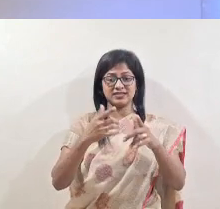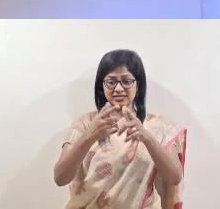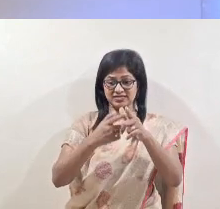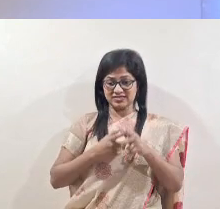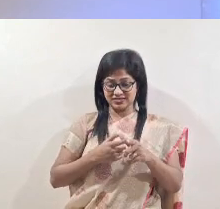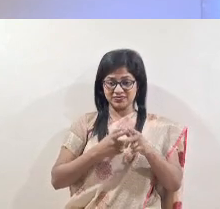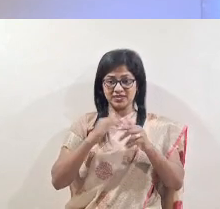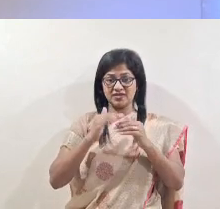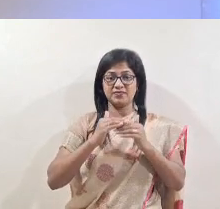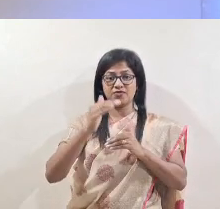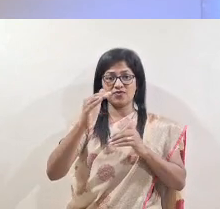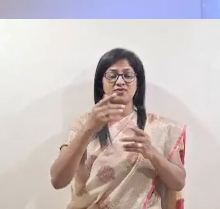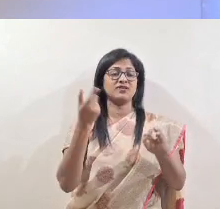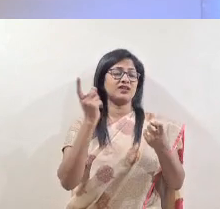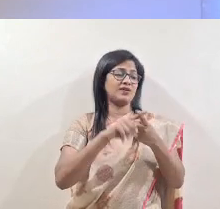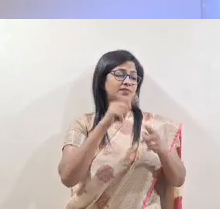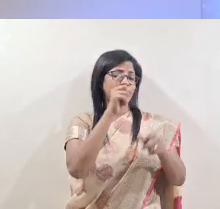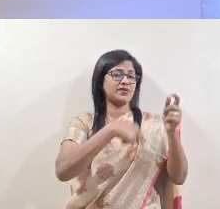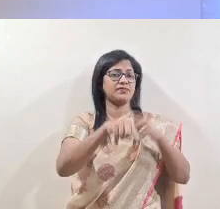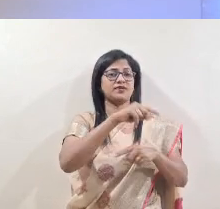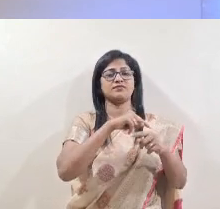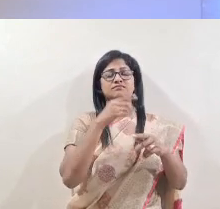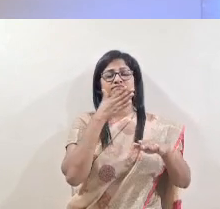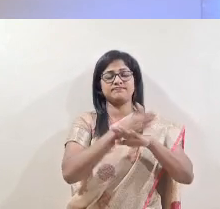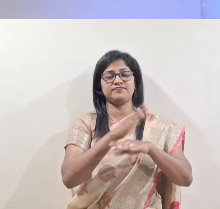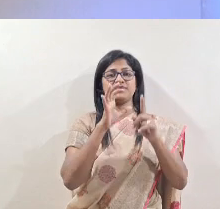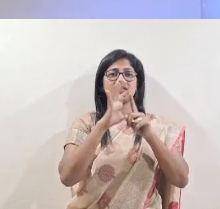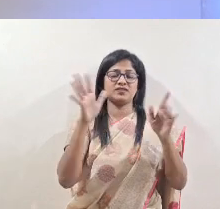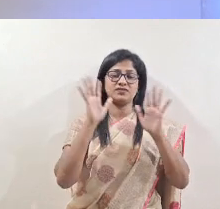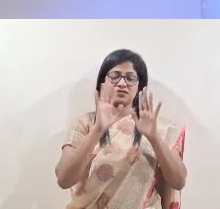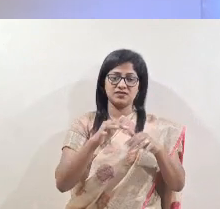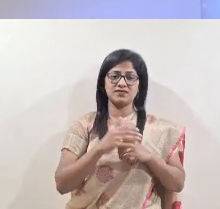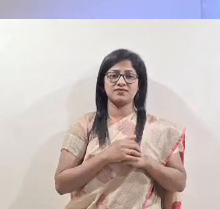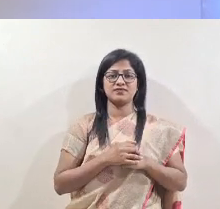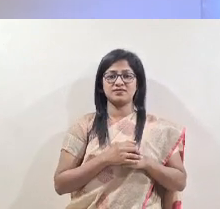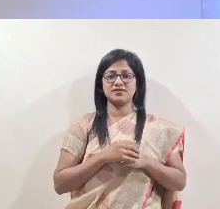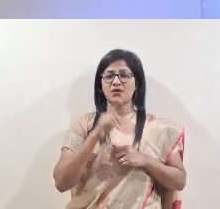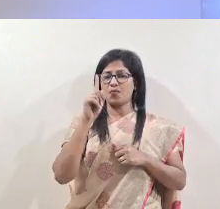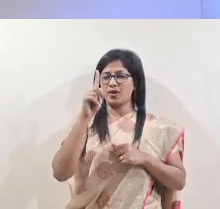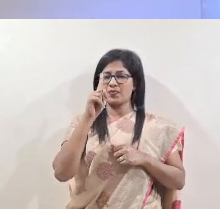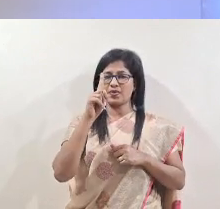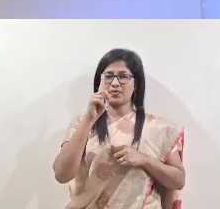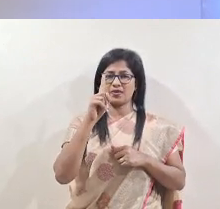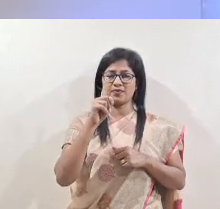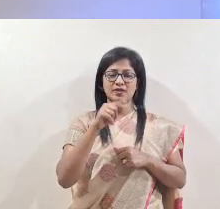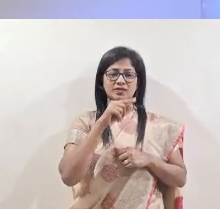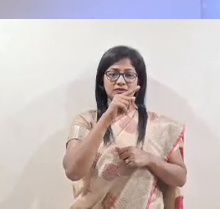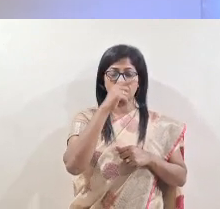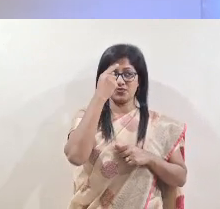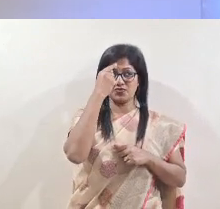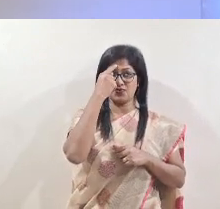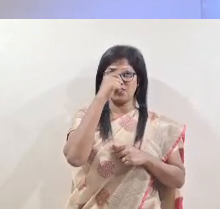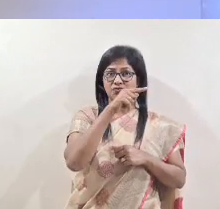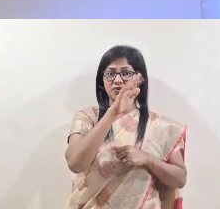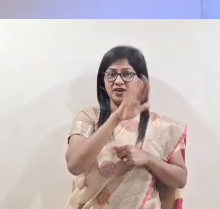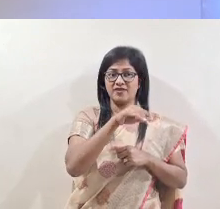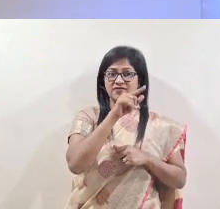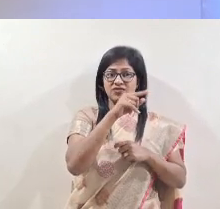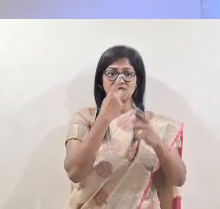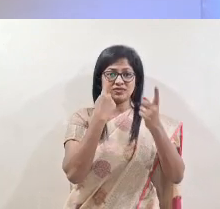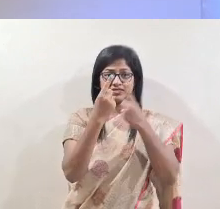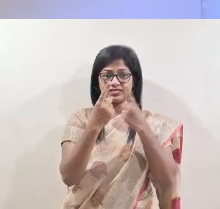is dangerous to these vulnerable road users. Okay. Can I just once more? Yes, please. Do you have you